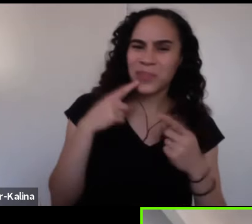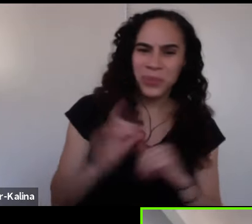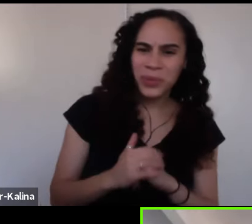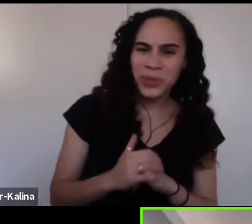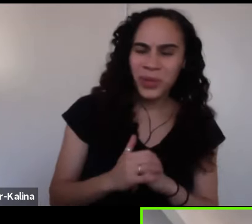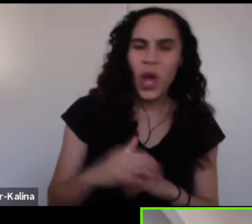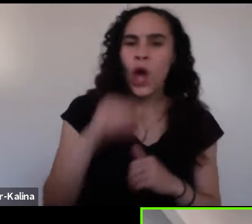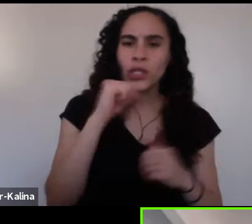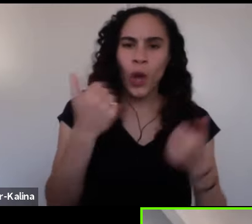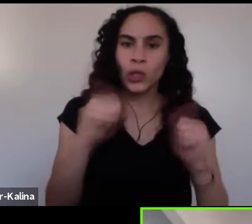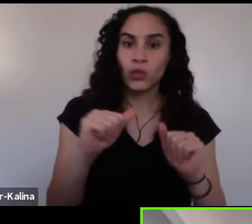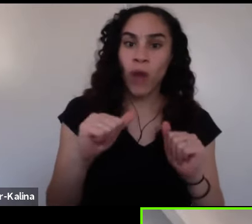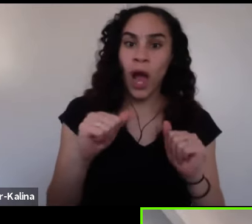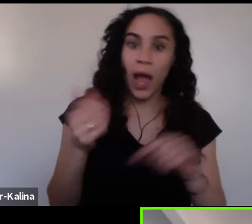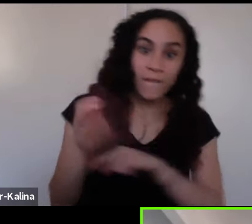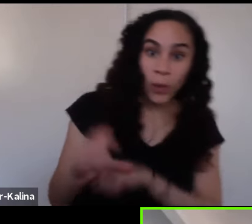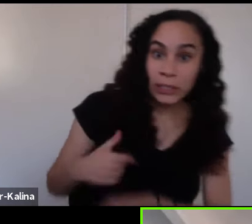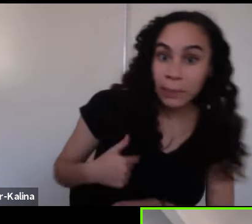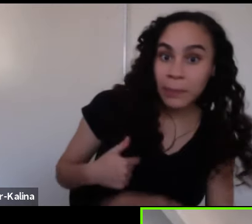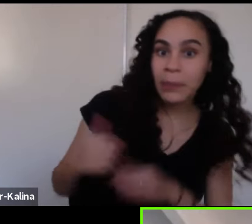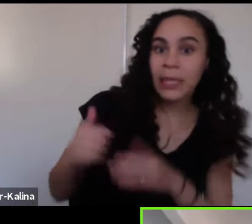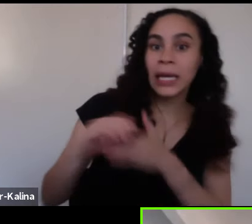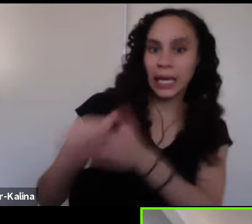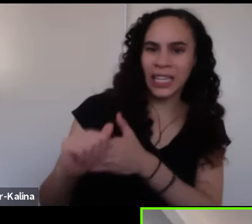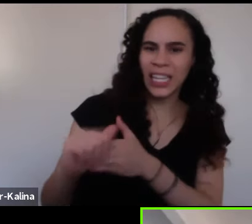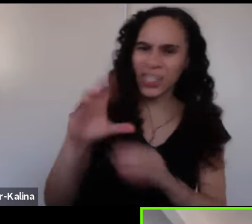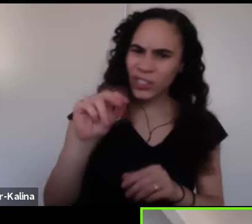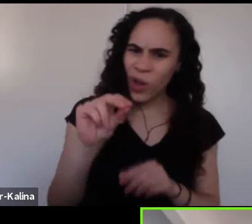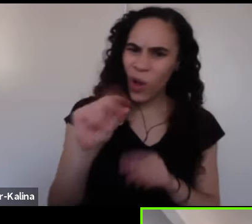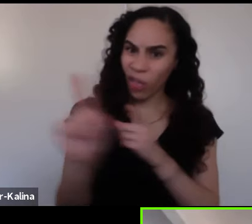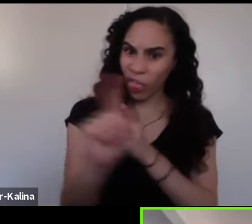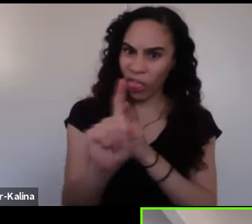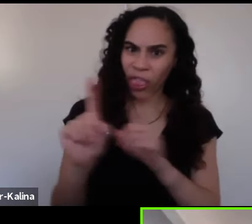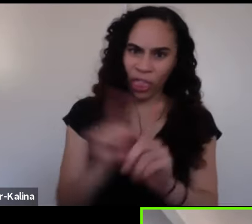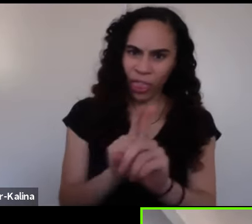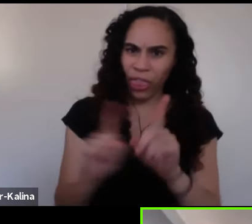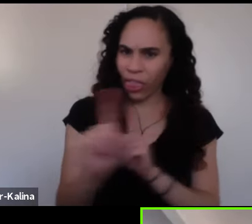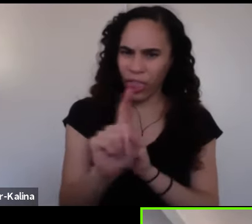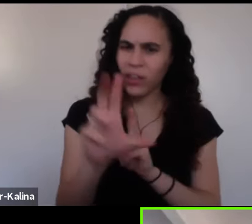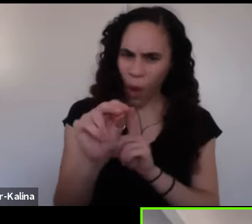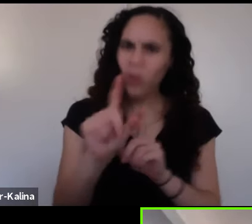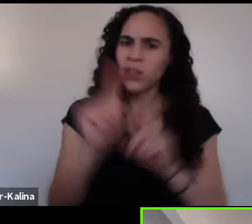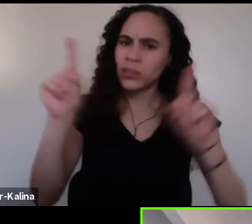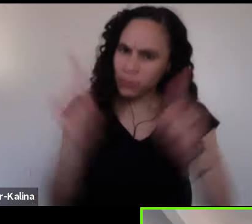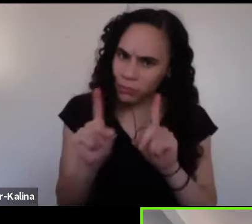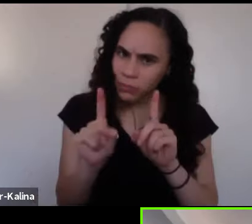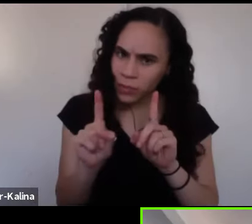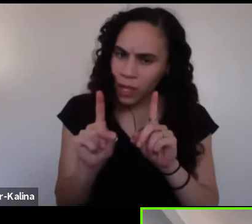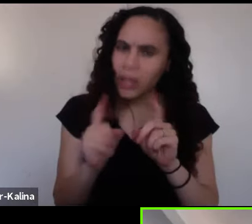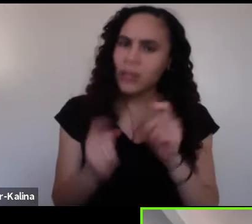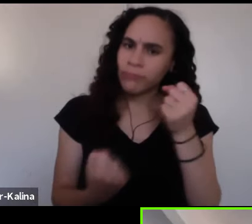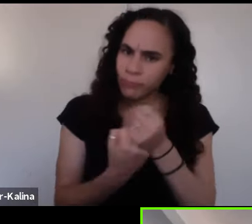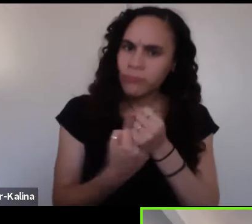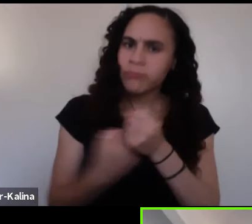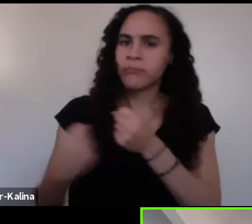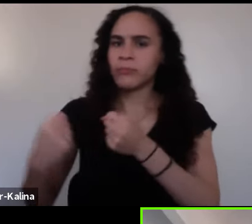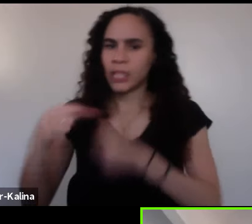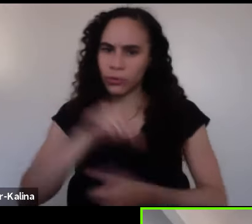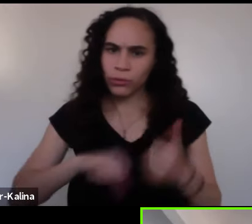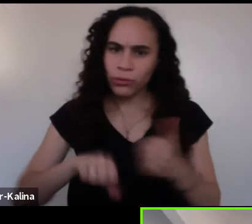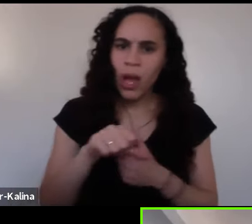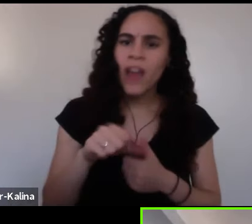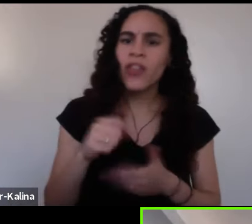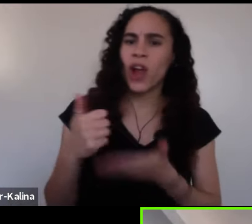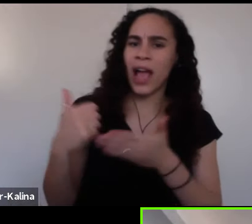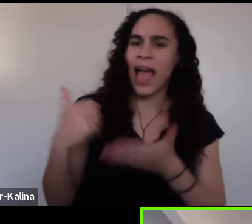and make me lead. That ain't working either. Stand next to me. Help me fight. You know what I mean? Lift my voice. If you see something that